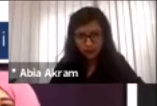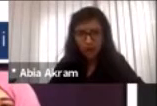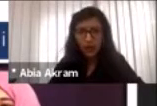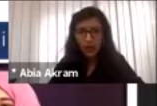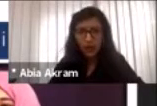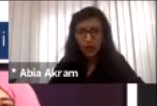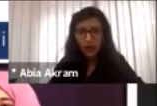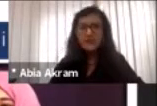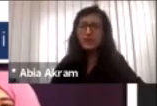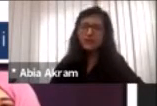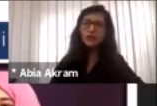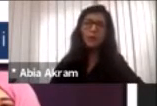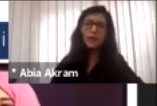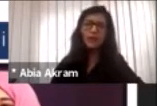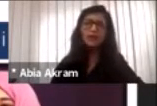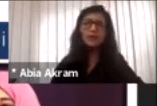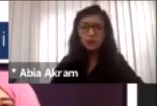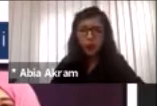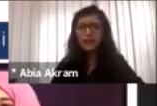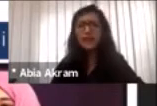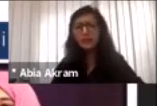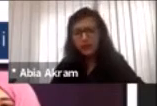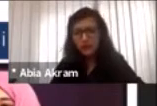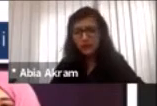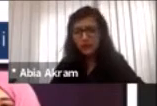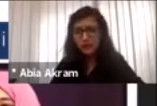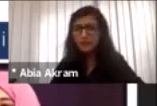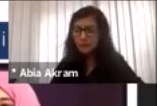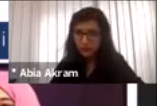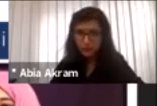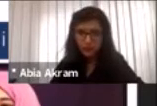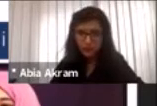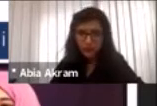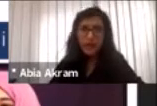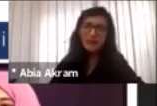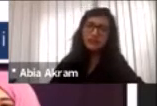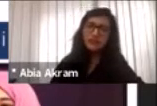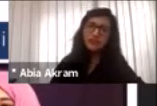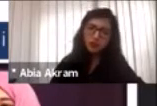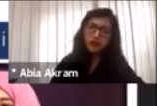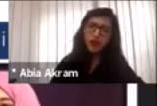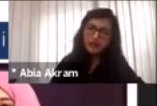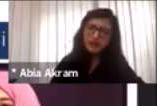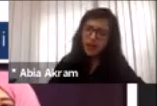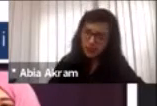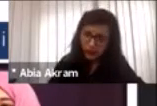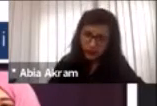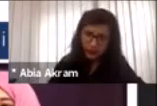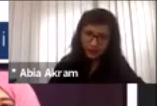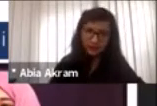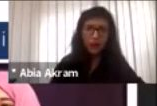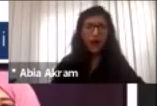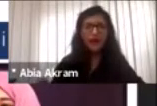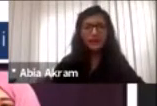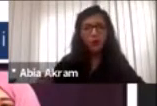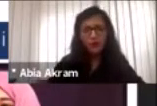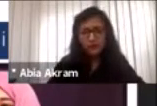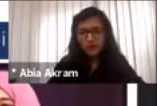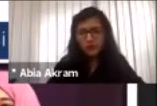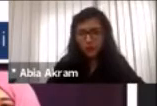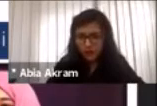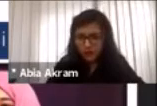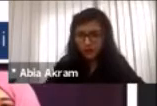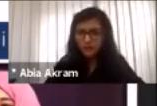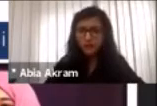Pakistan, catering to women in small and metro cities and villages. She is a woman rights advocate and also